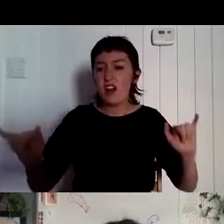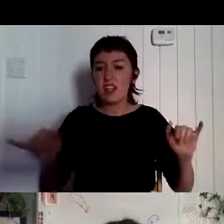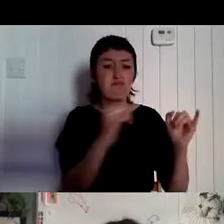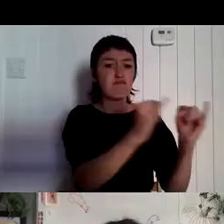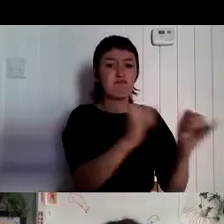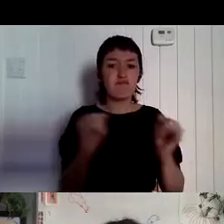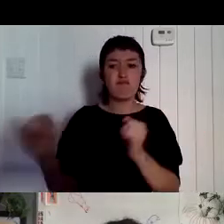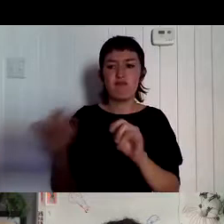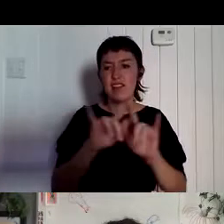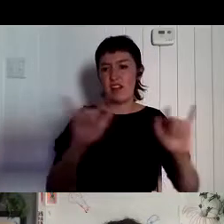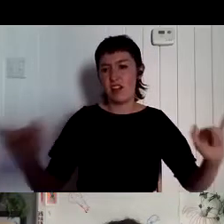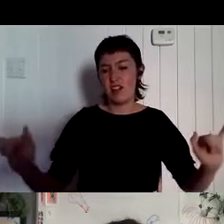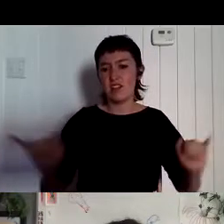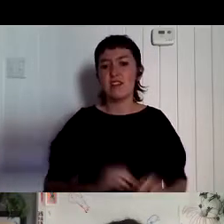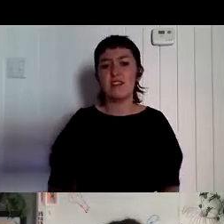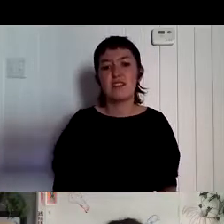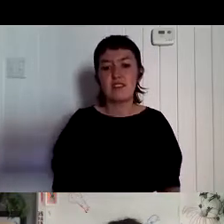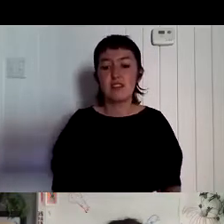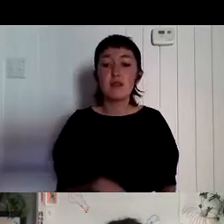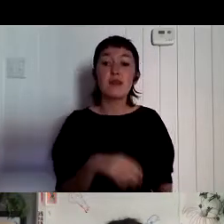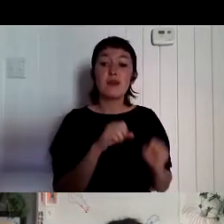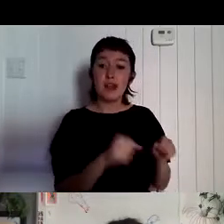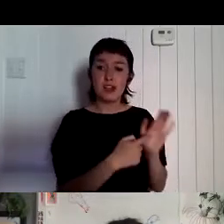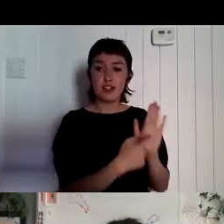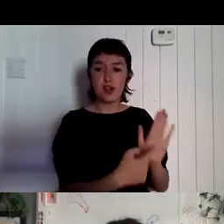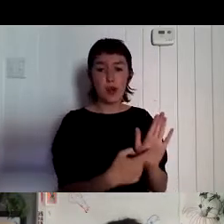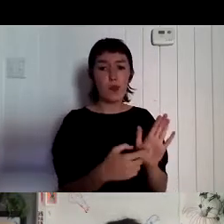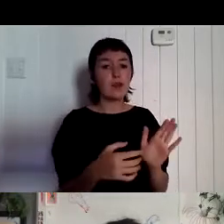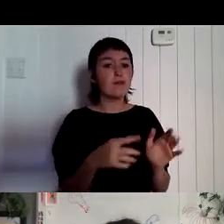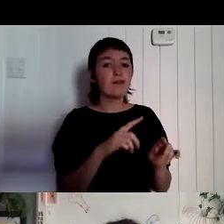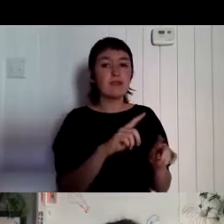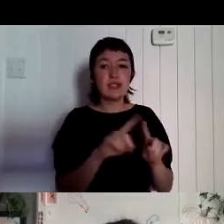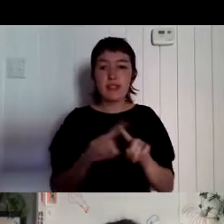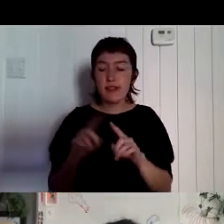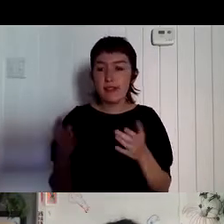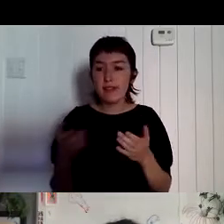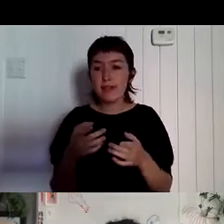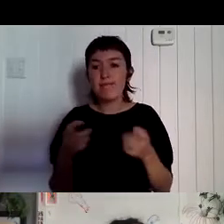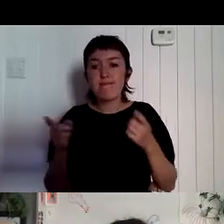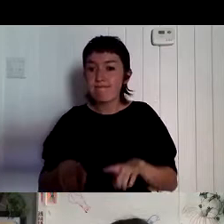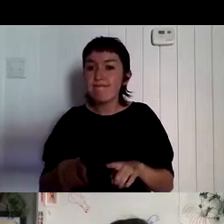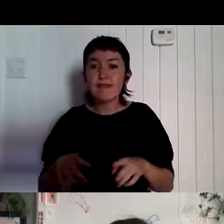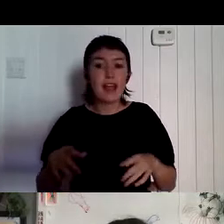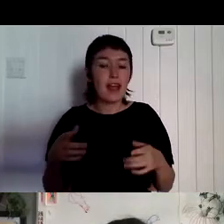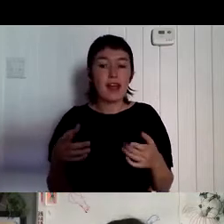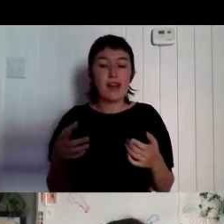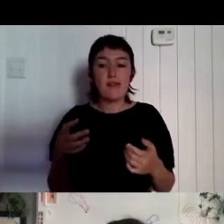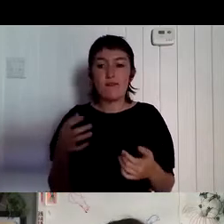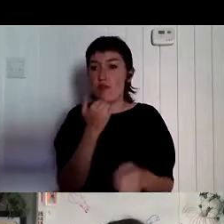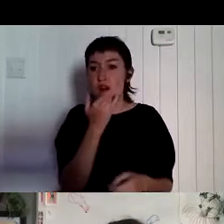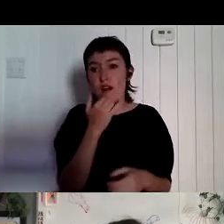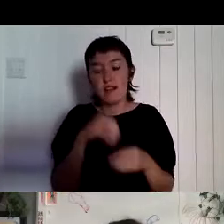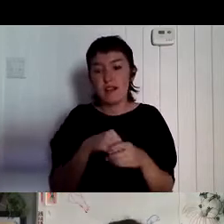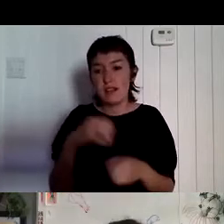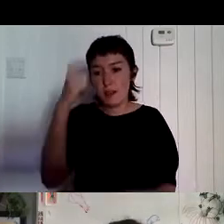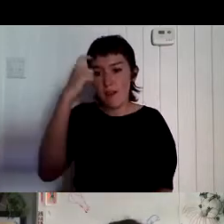based on things that might go wrong in the brain, different disorders or acquired brain injuries. So the anatomy of